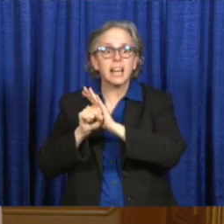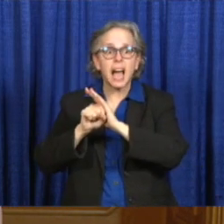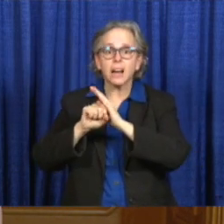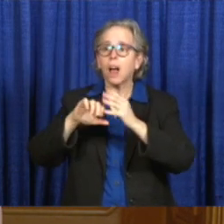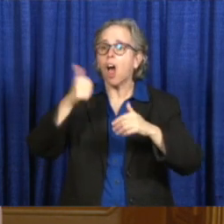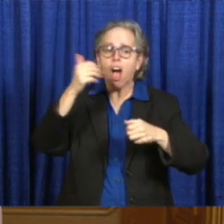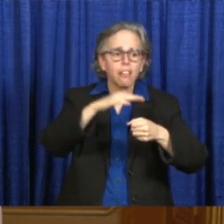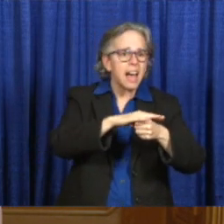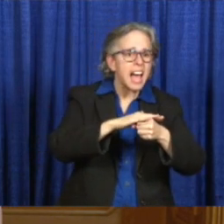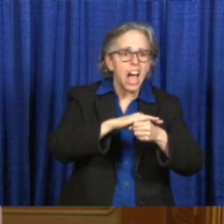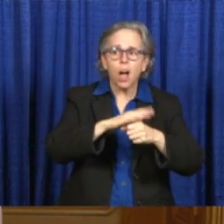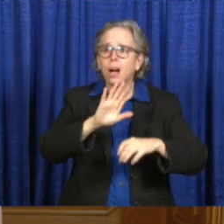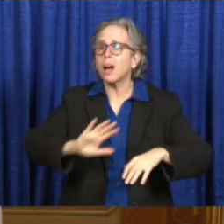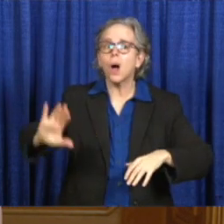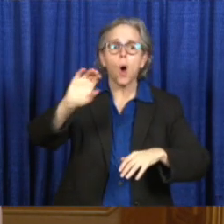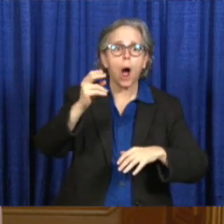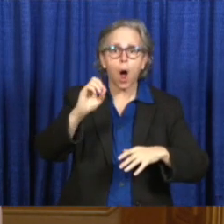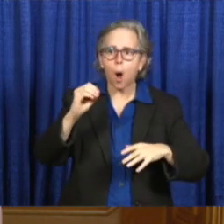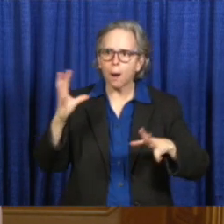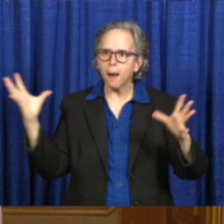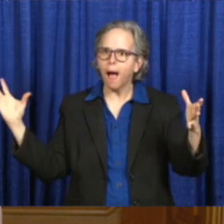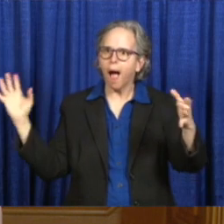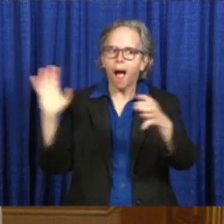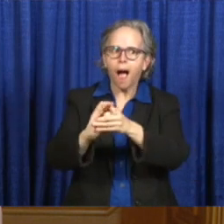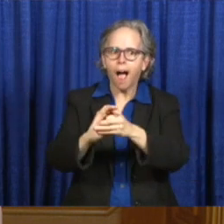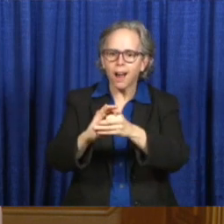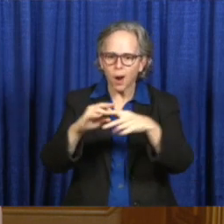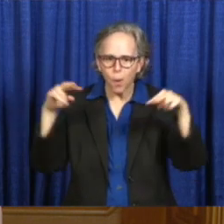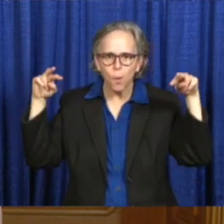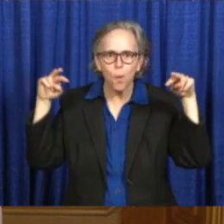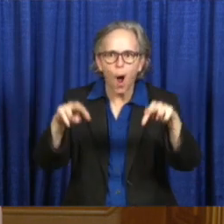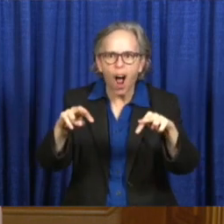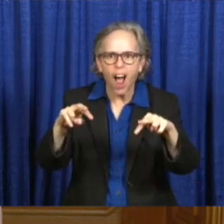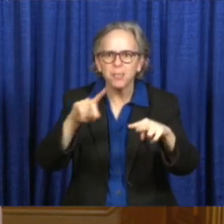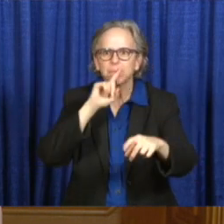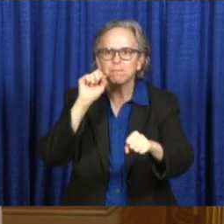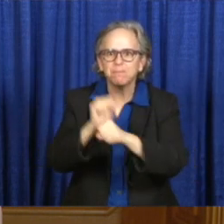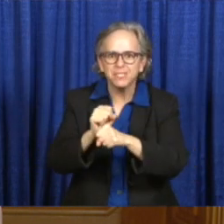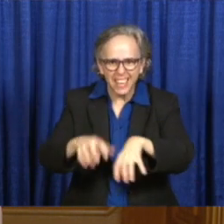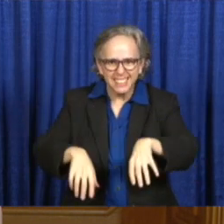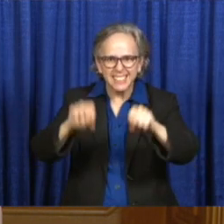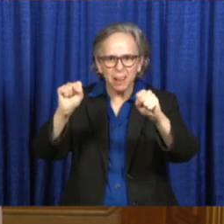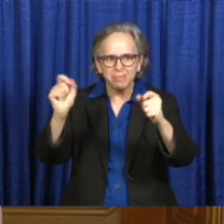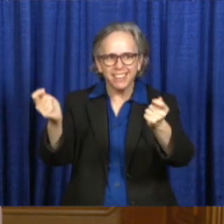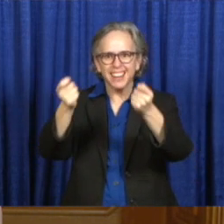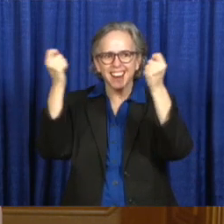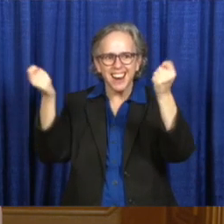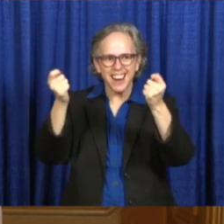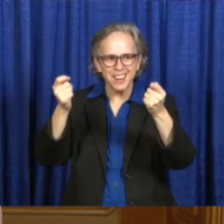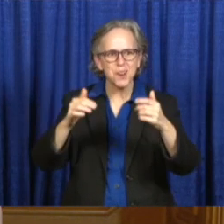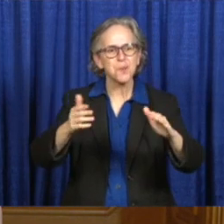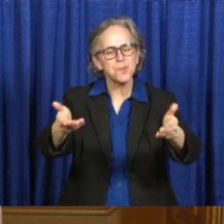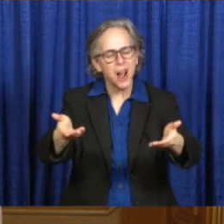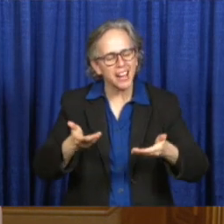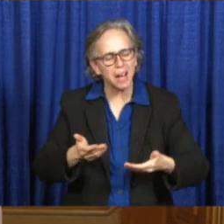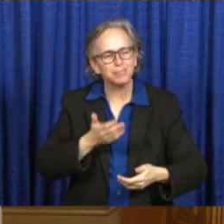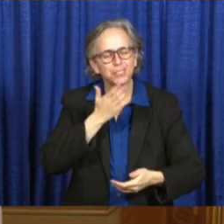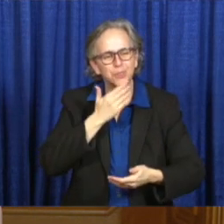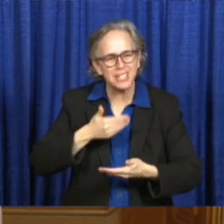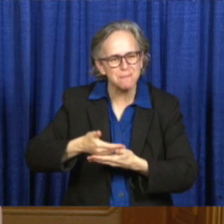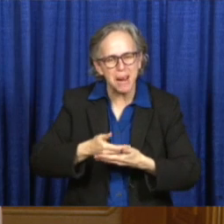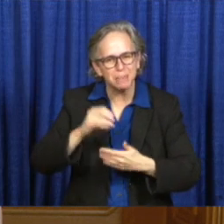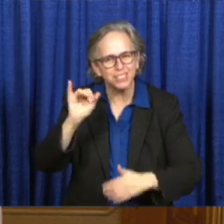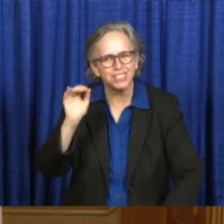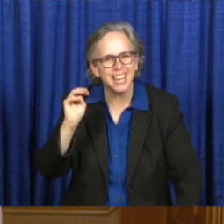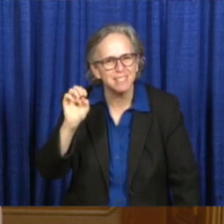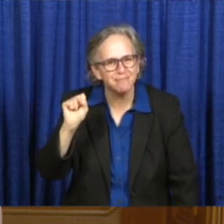day, welcoming Sweet Baby James into the family, and they all could do it without leaving their home at all.